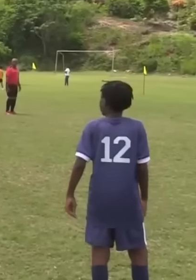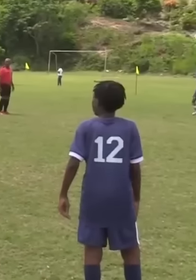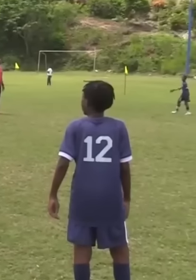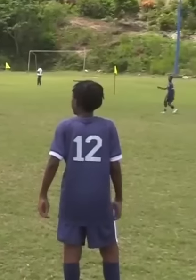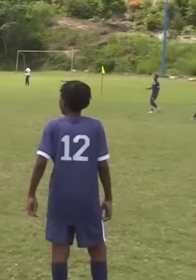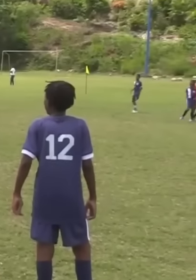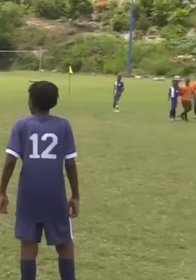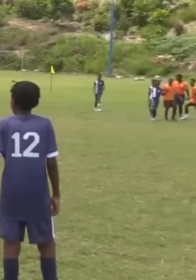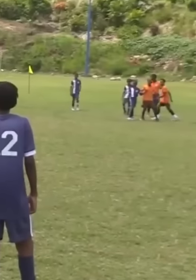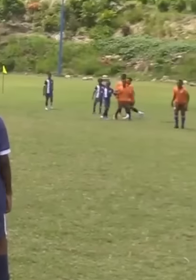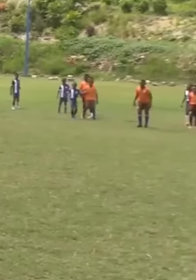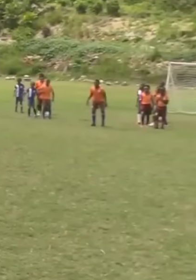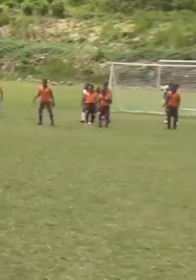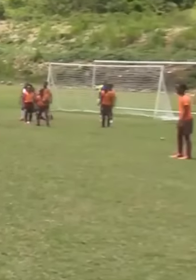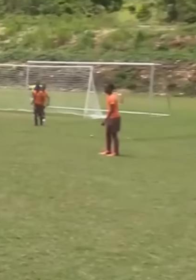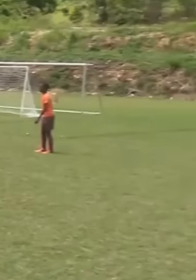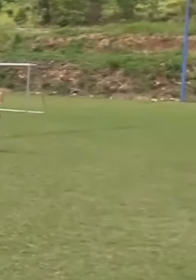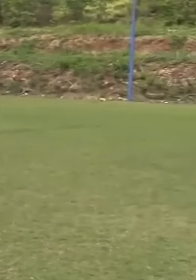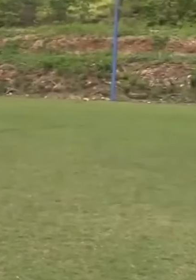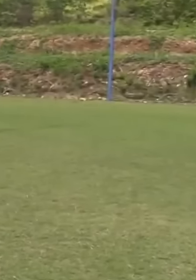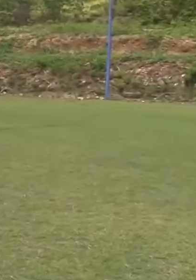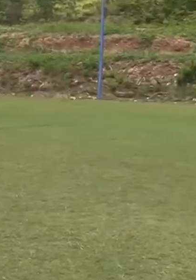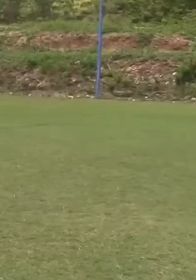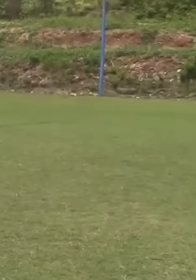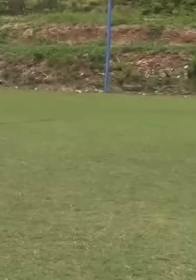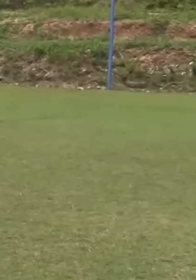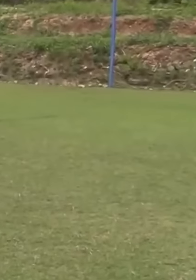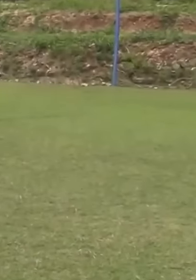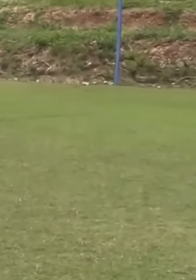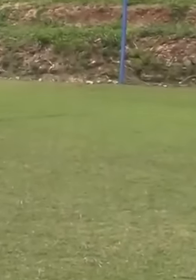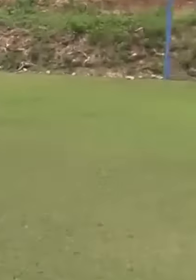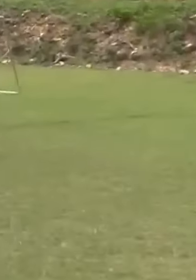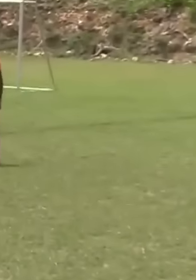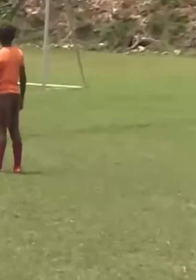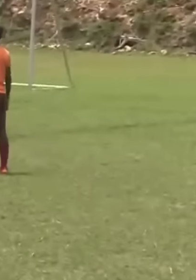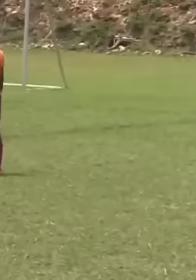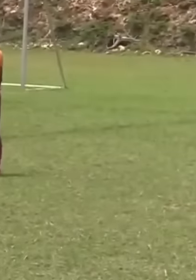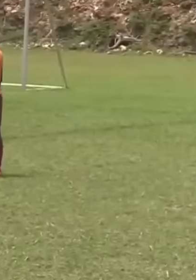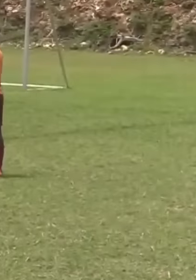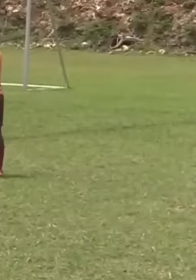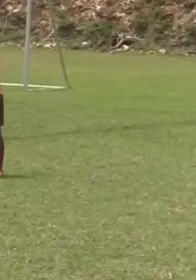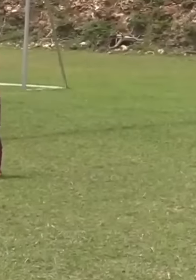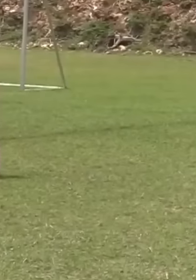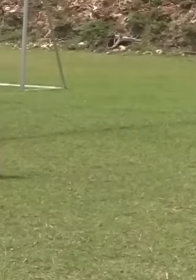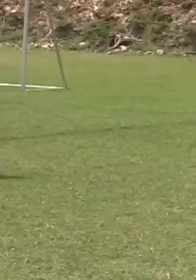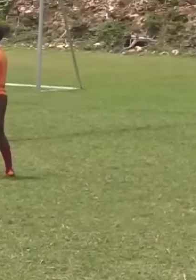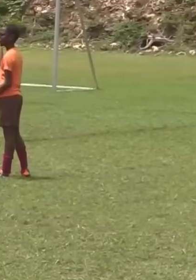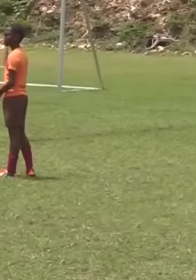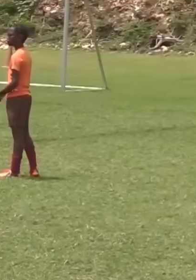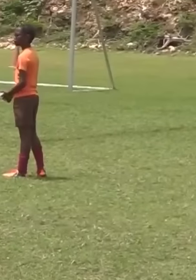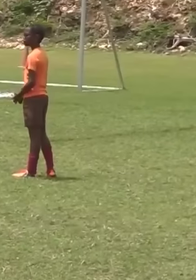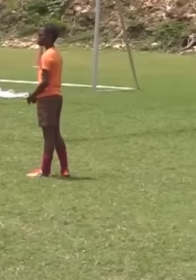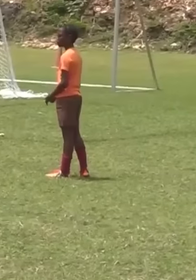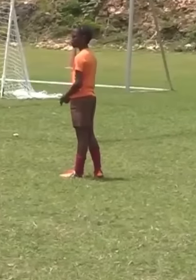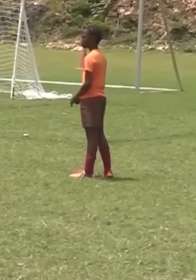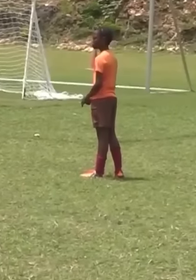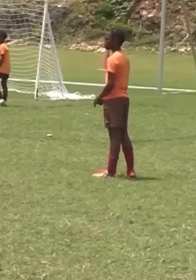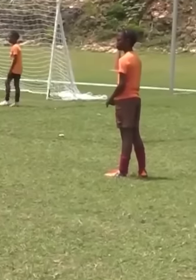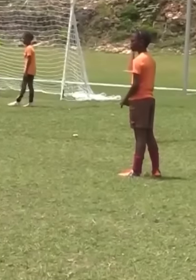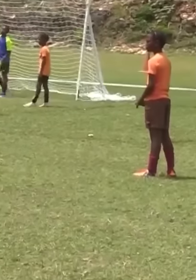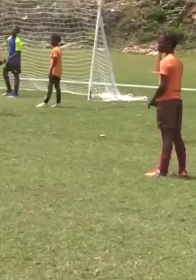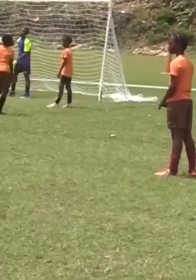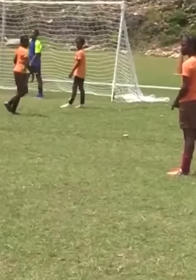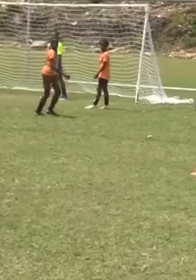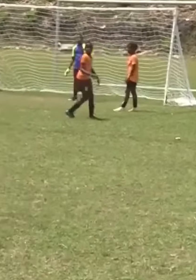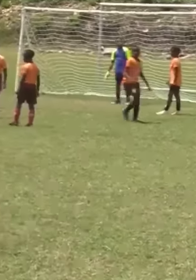though, in this one came via a free kick near the halfway mark. Jonathan Graves. That is pure luck. The goalkeeper